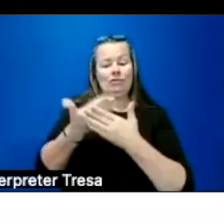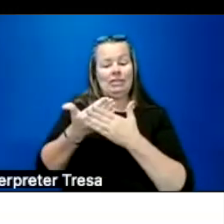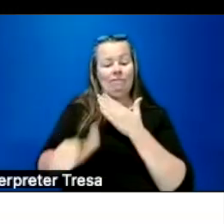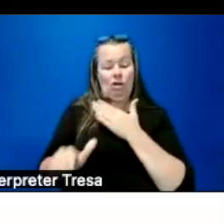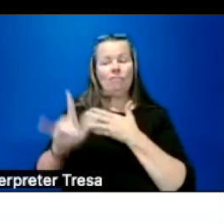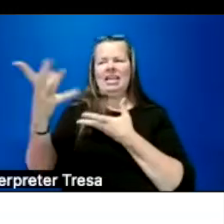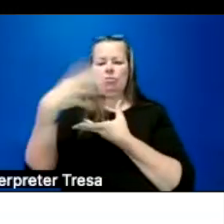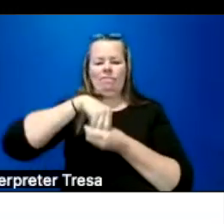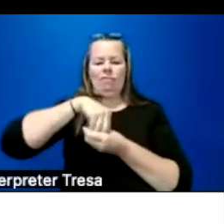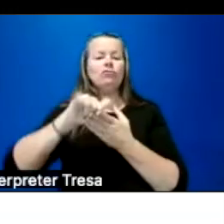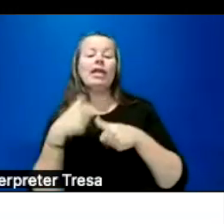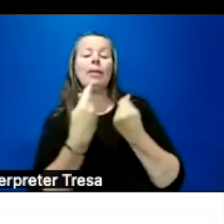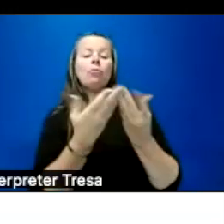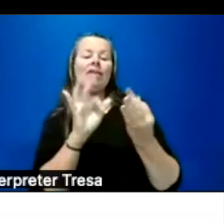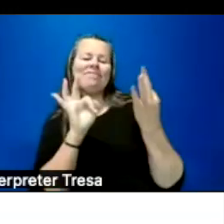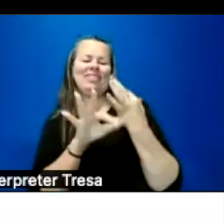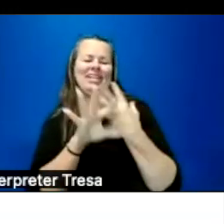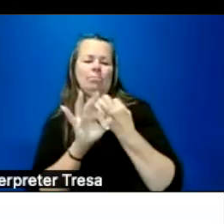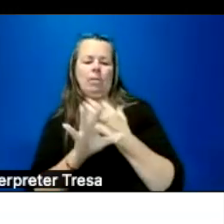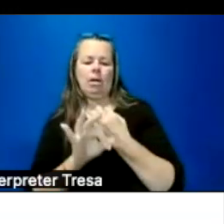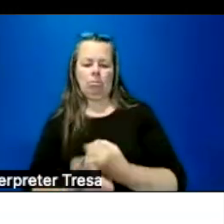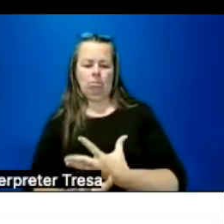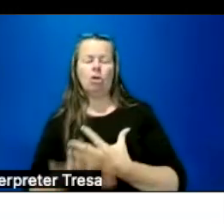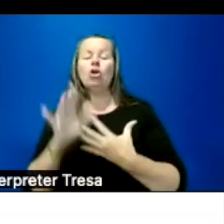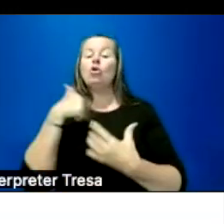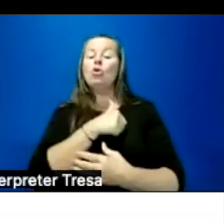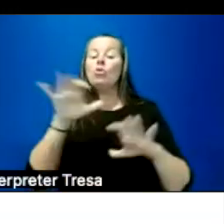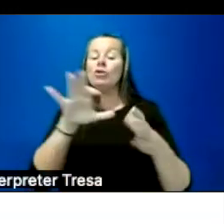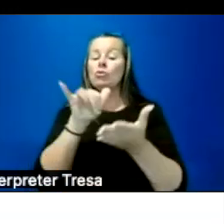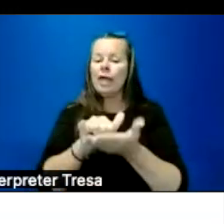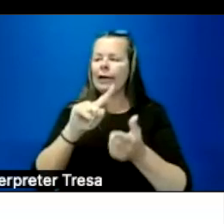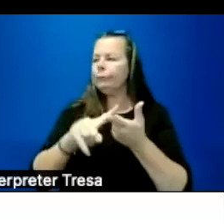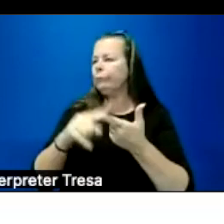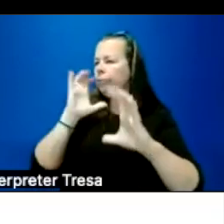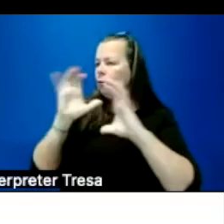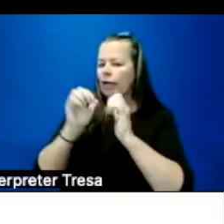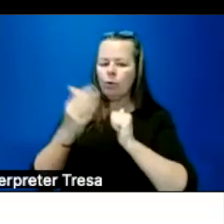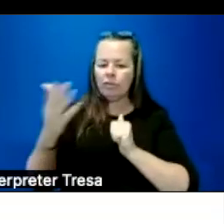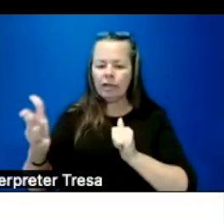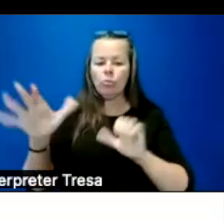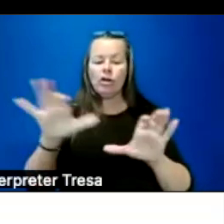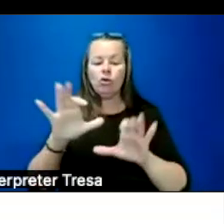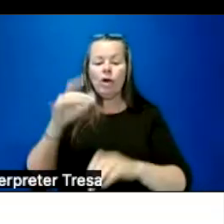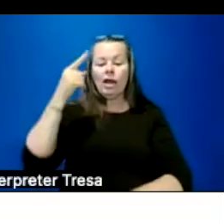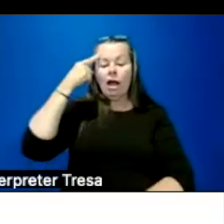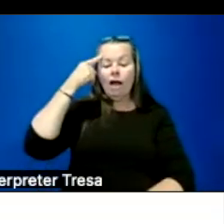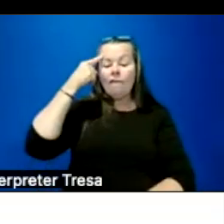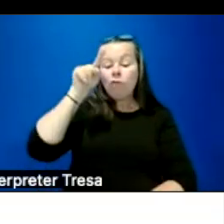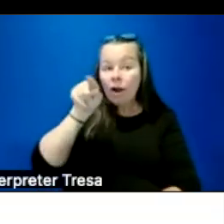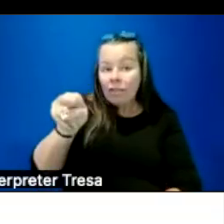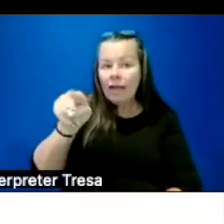best feedback. So we do this in order to communicate with them. We do this also for them, but we also do it for